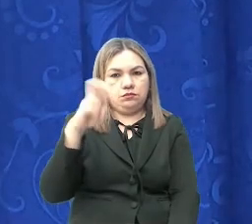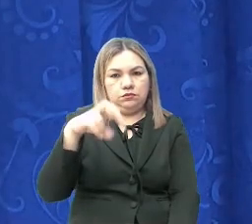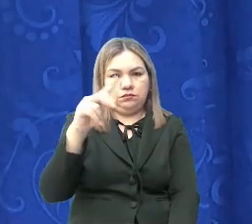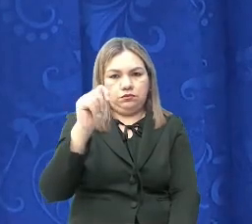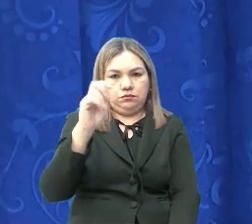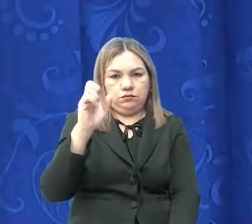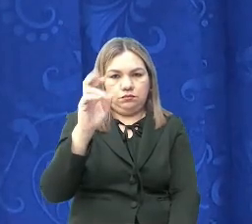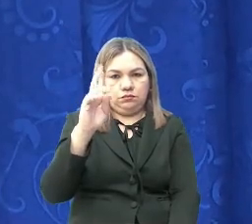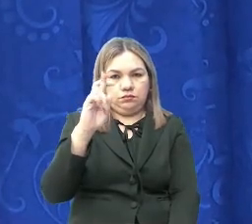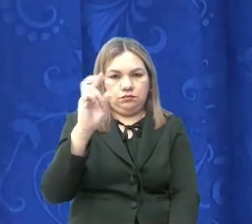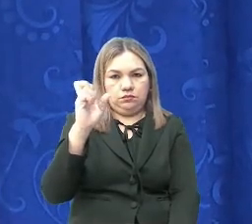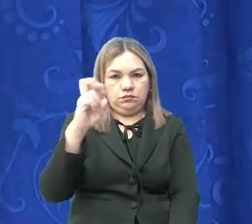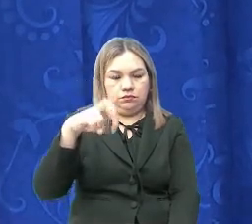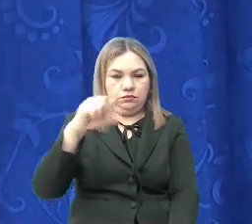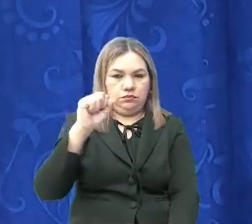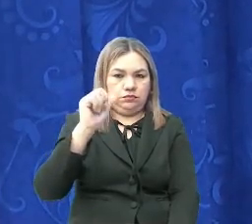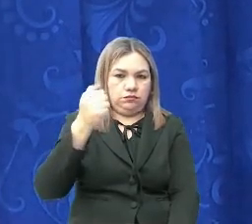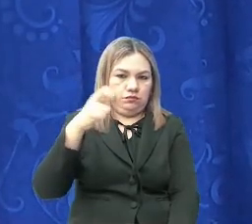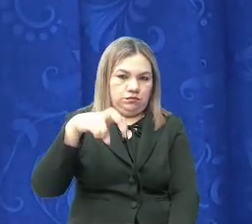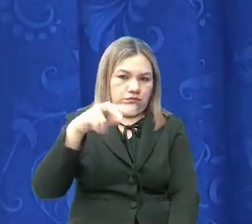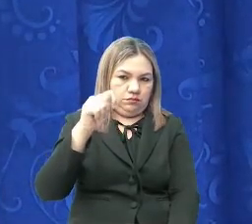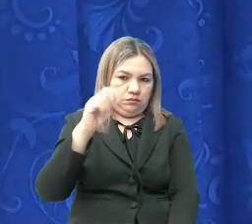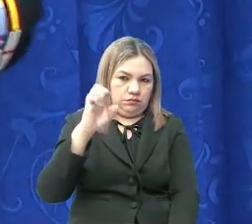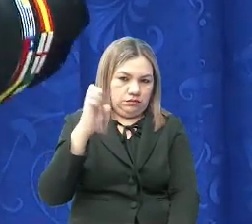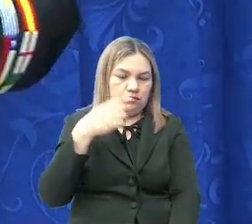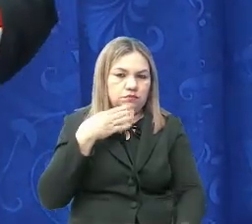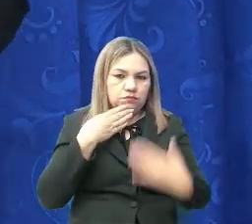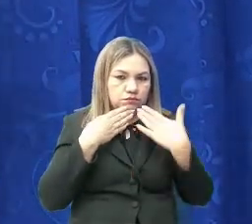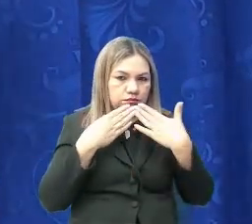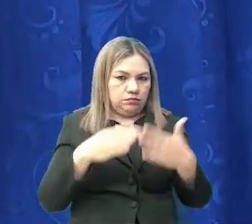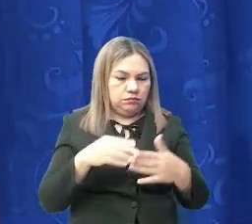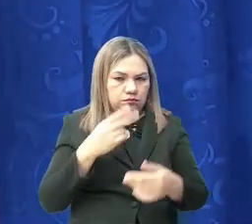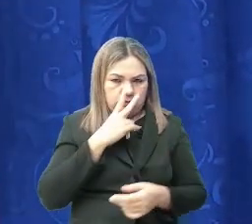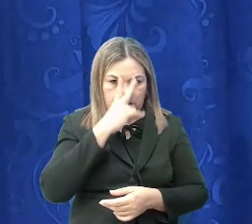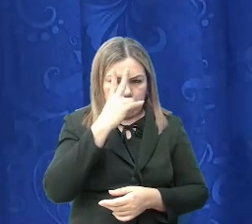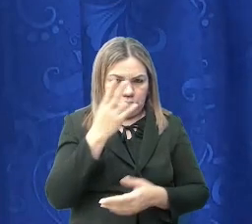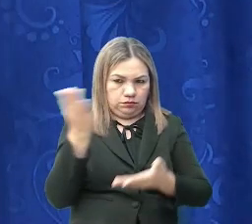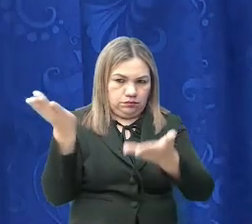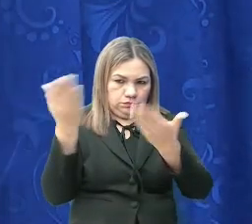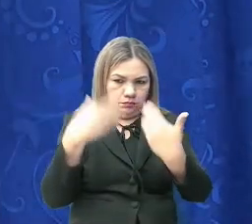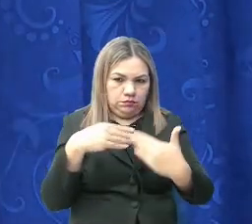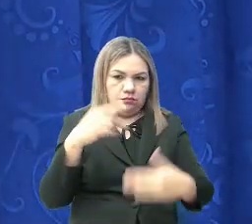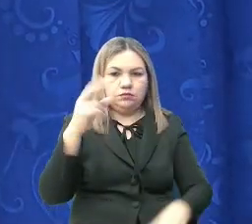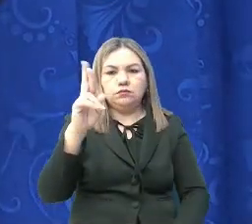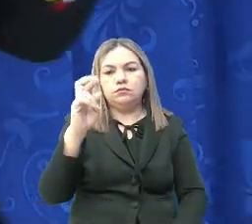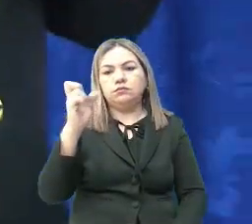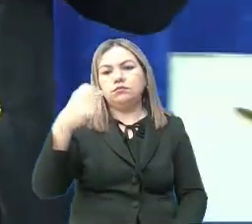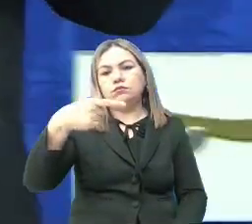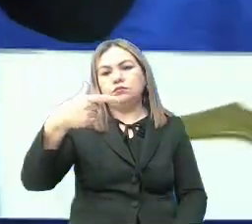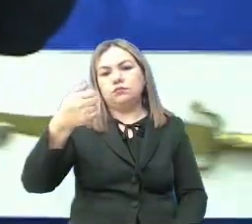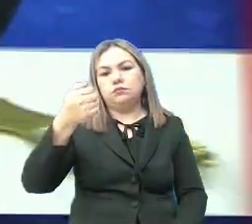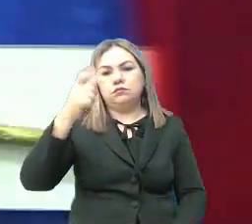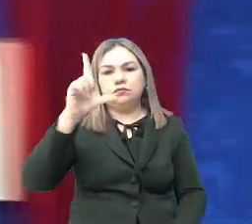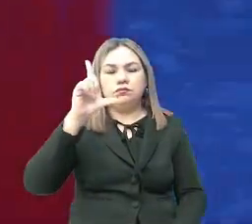how many like to receive presents? Raise your hands.